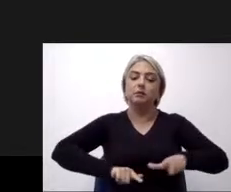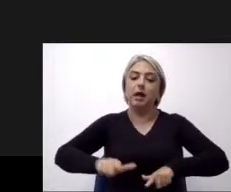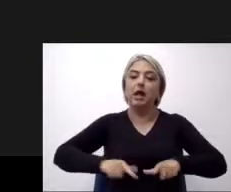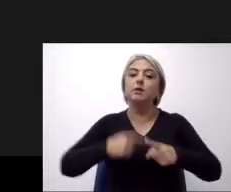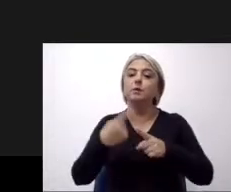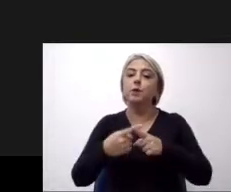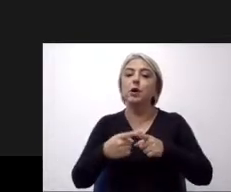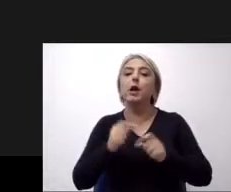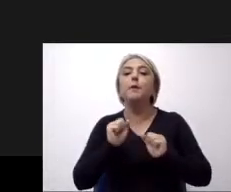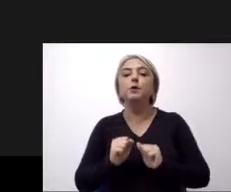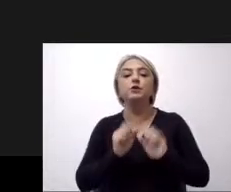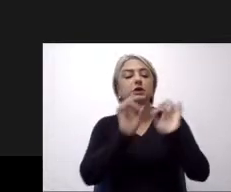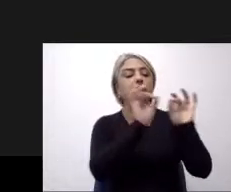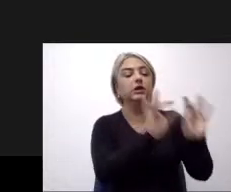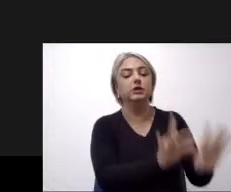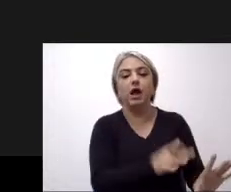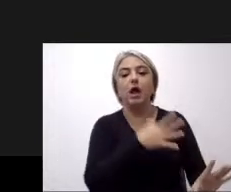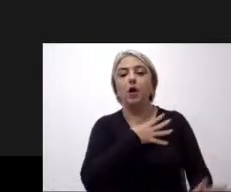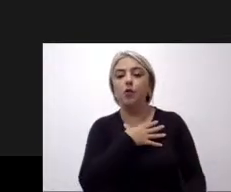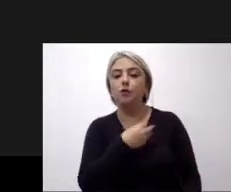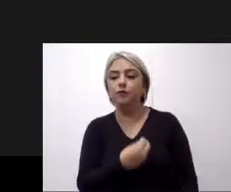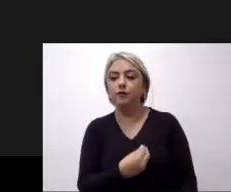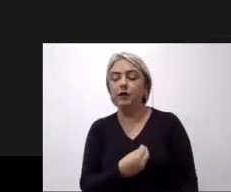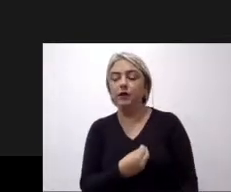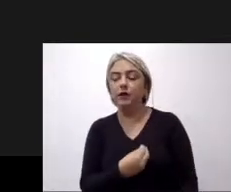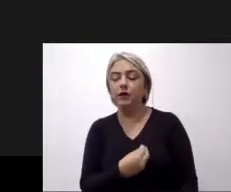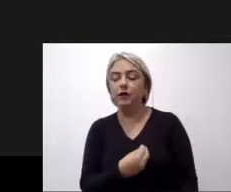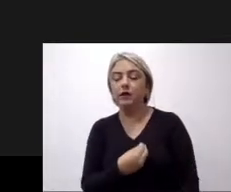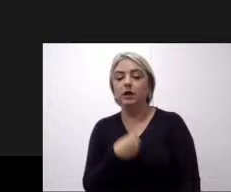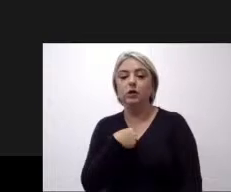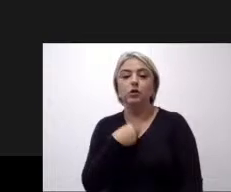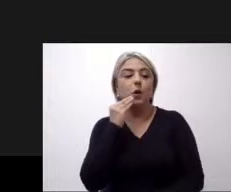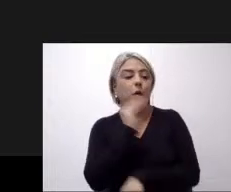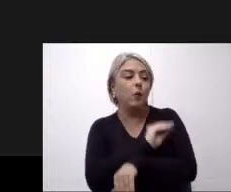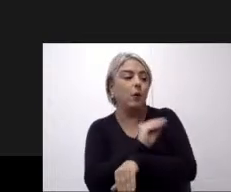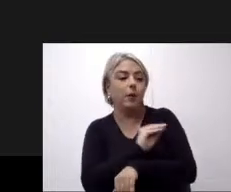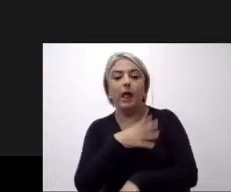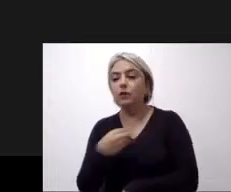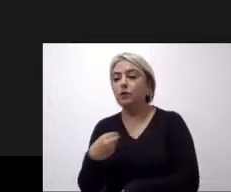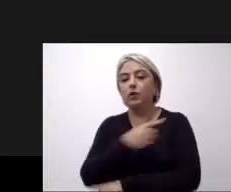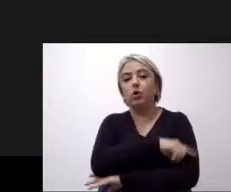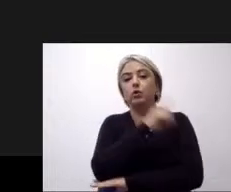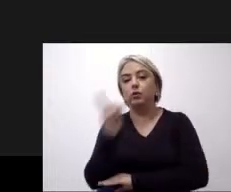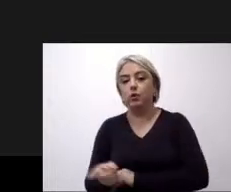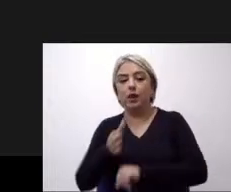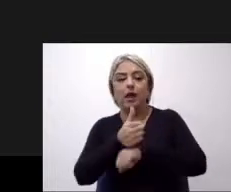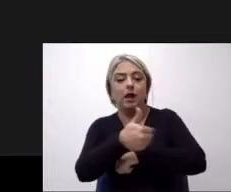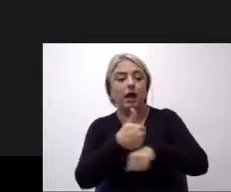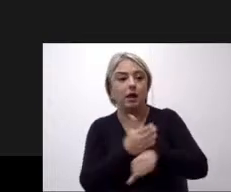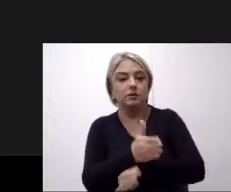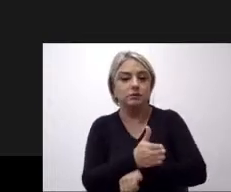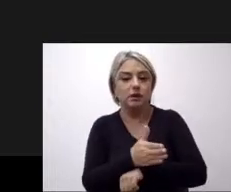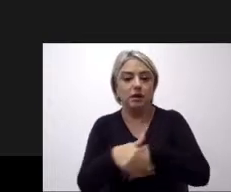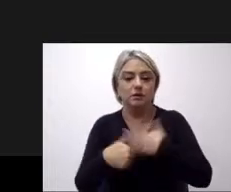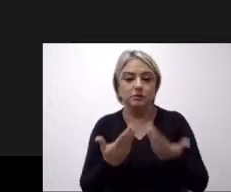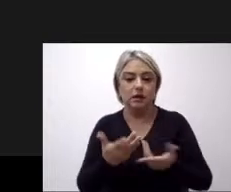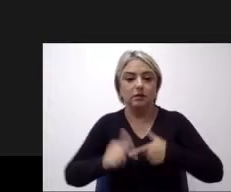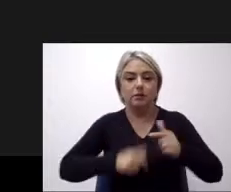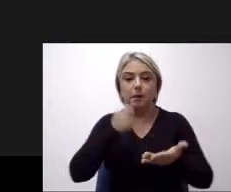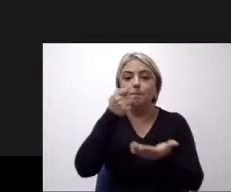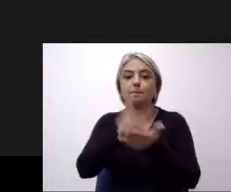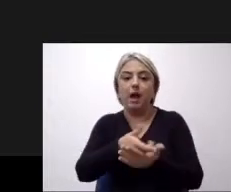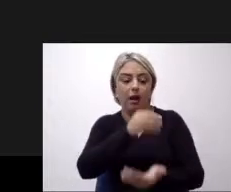children all day long. Accessing to paid job, mothers have become more independent.